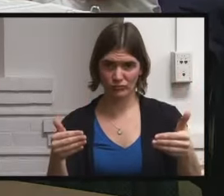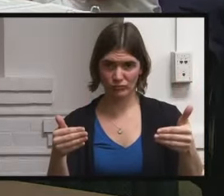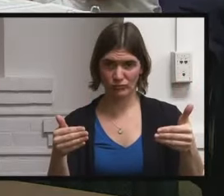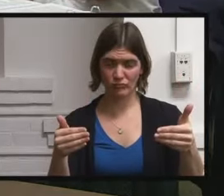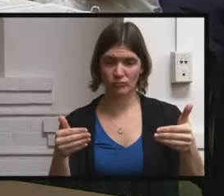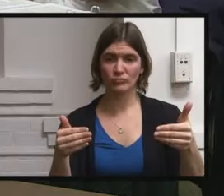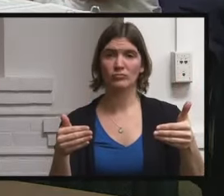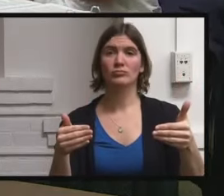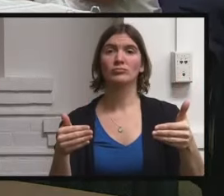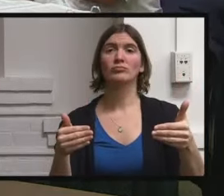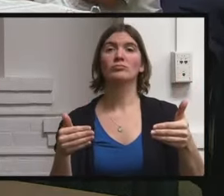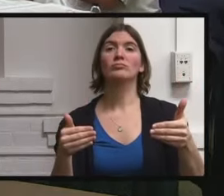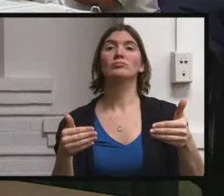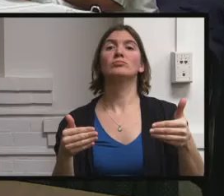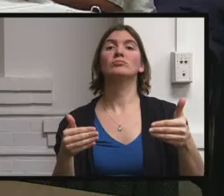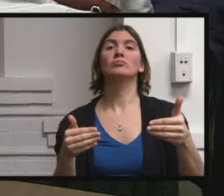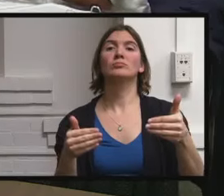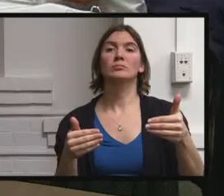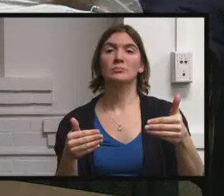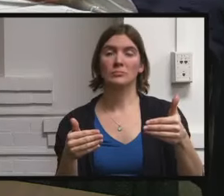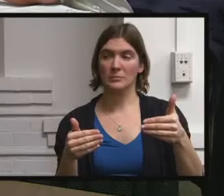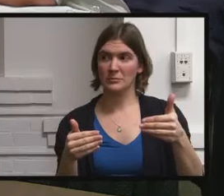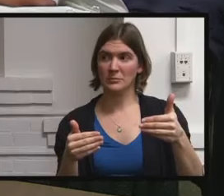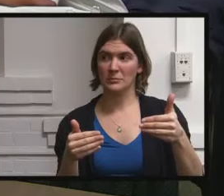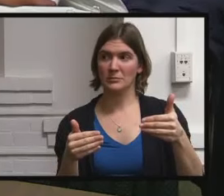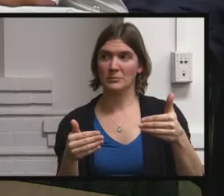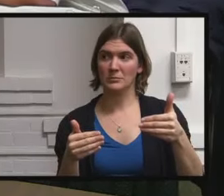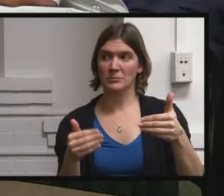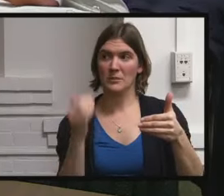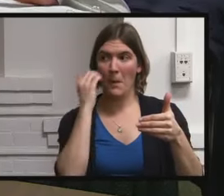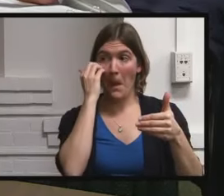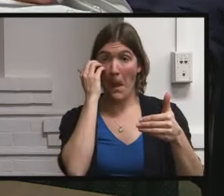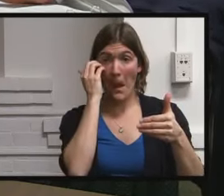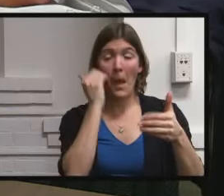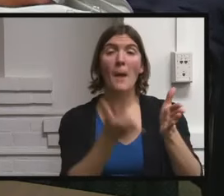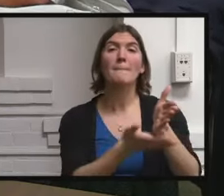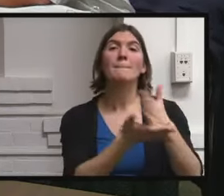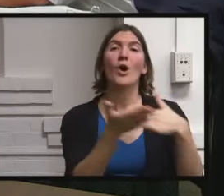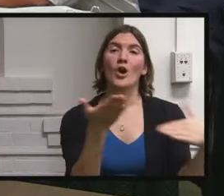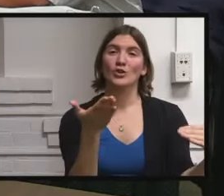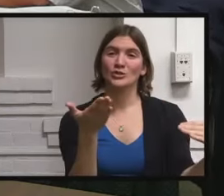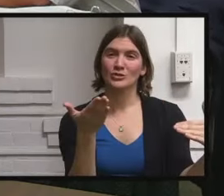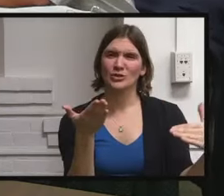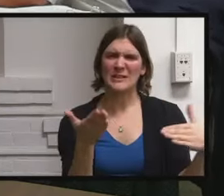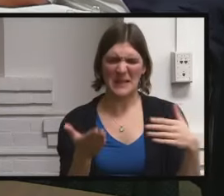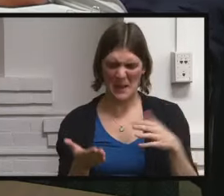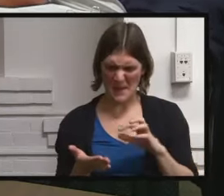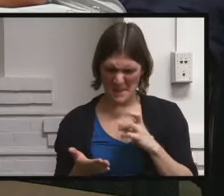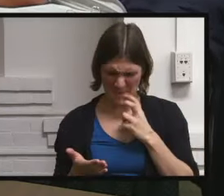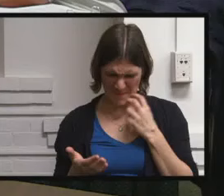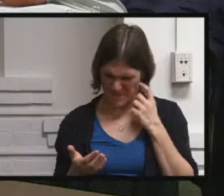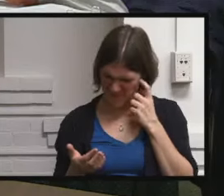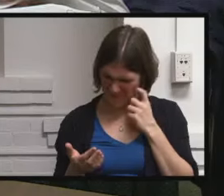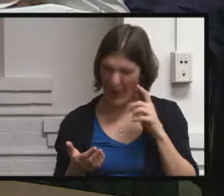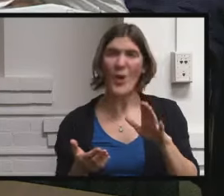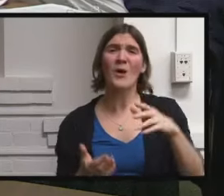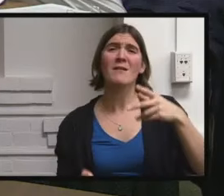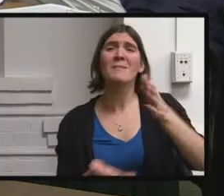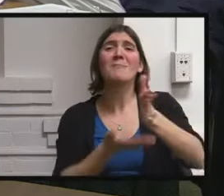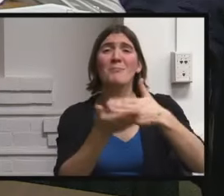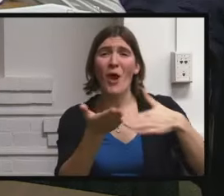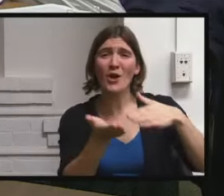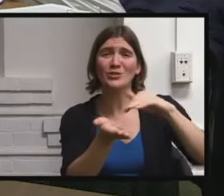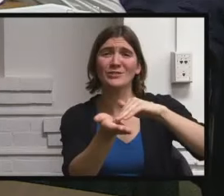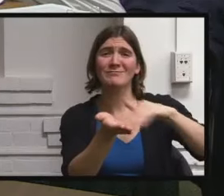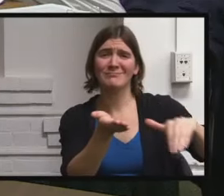a particle discharge. I think that's supposed partial. To be partial. Yeah. Discharge of the